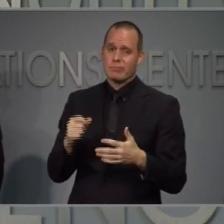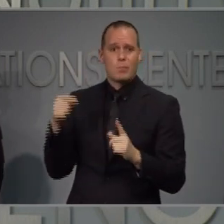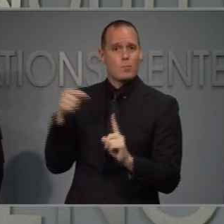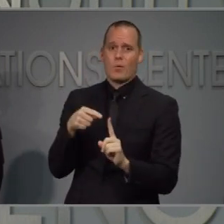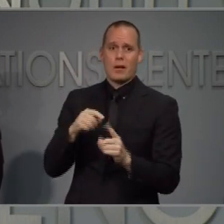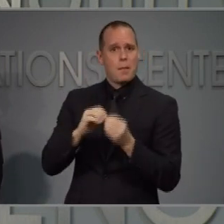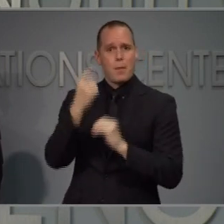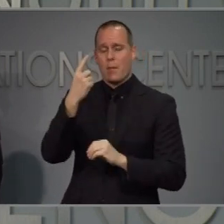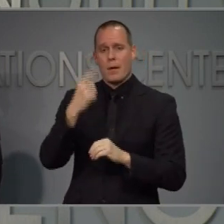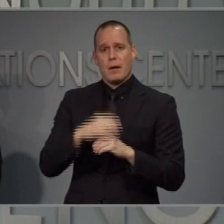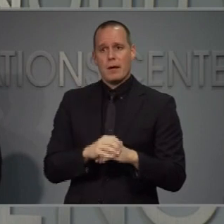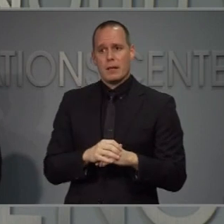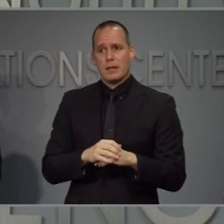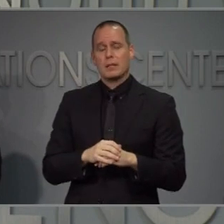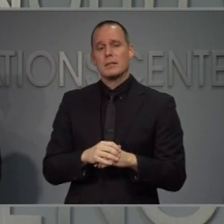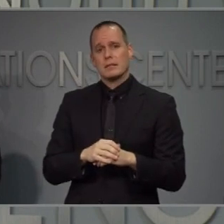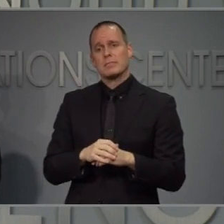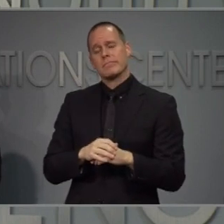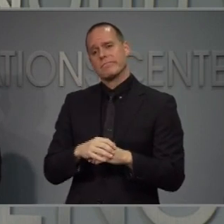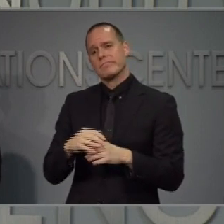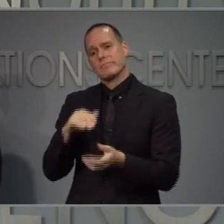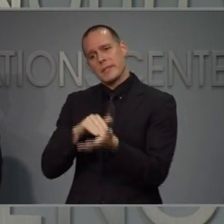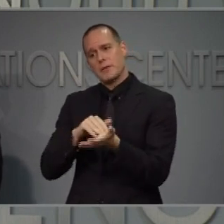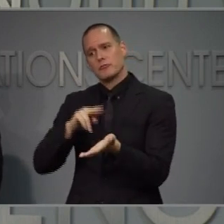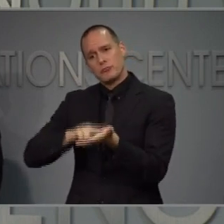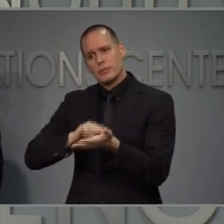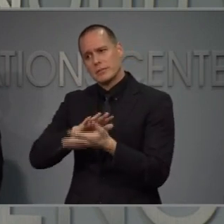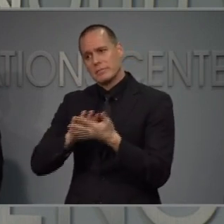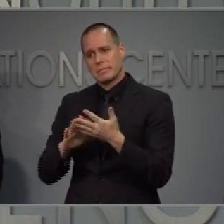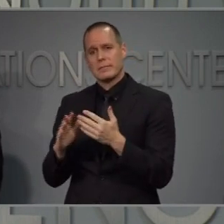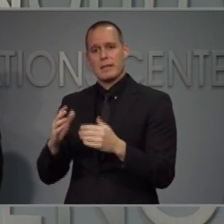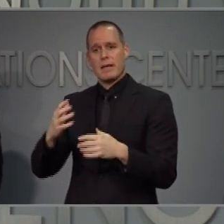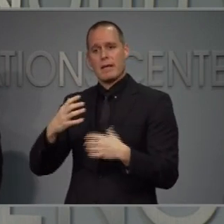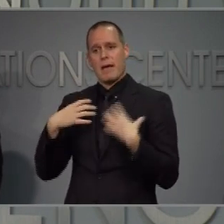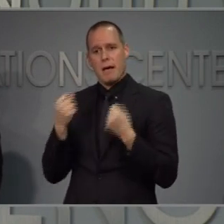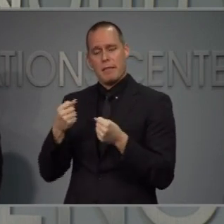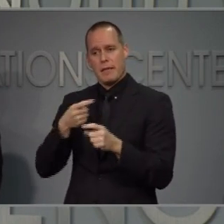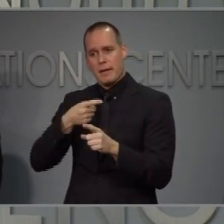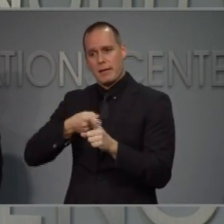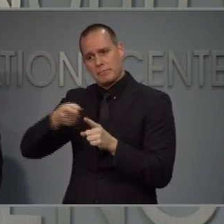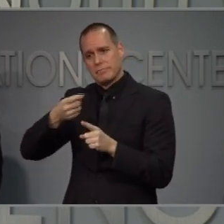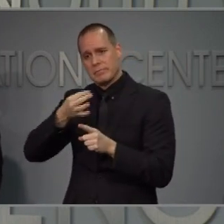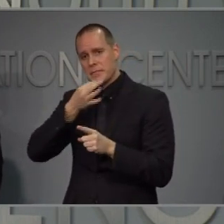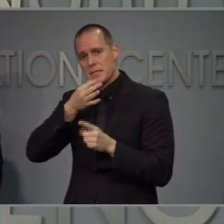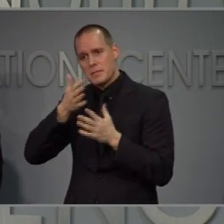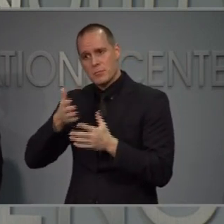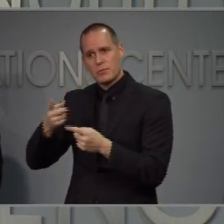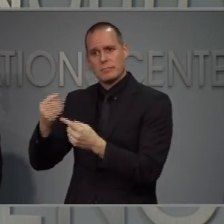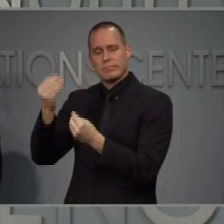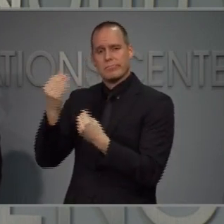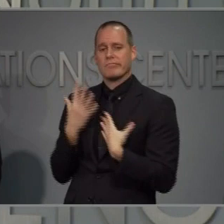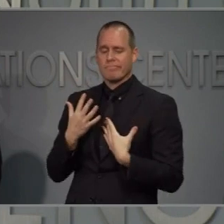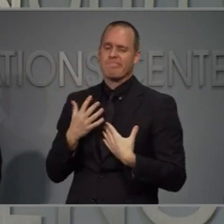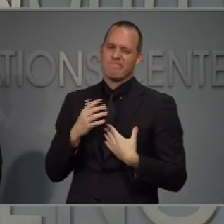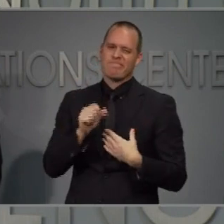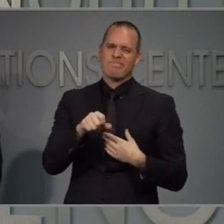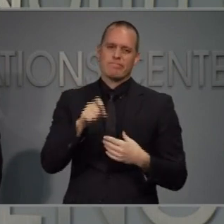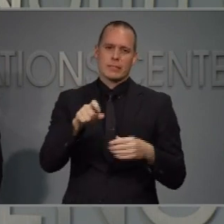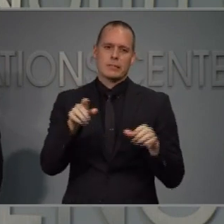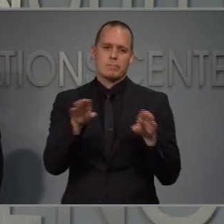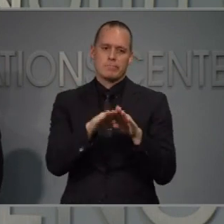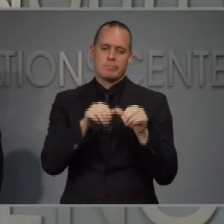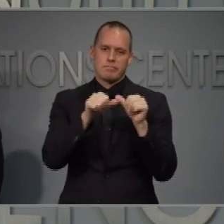health experts, that's where we landed. We want to continue to emphasize that the learning doesn't